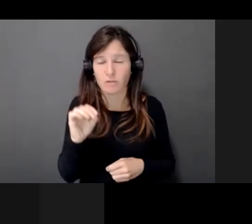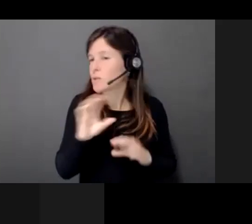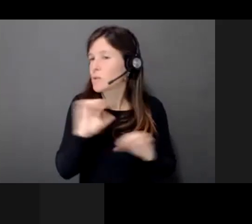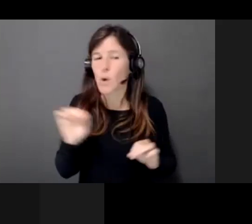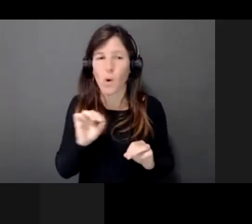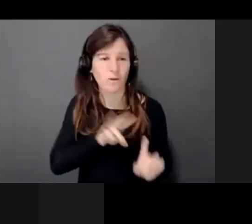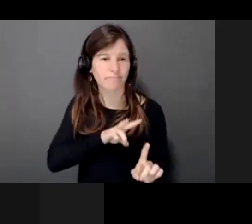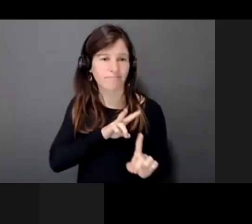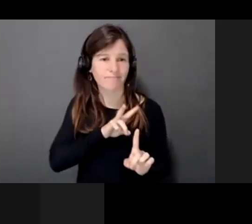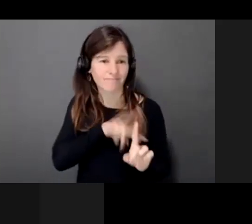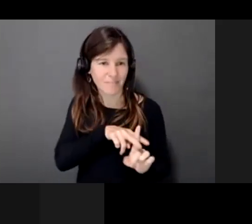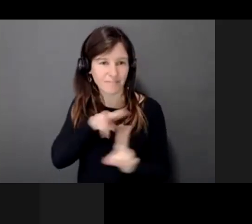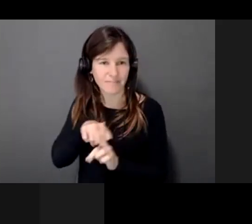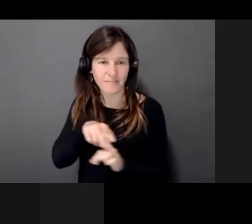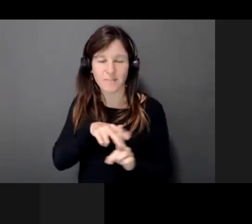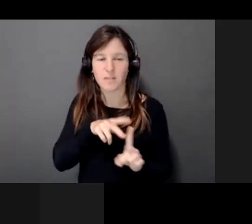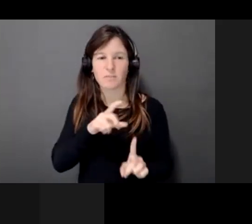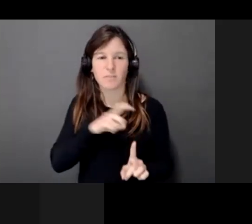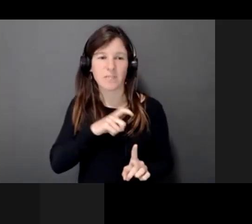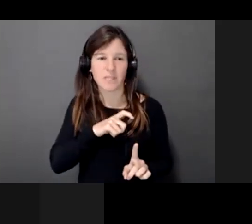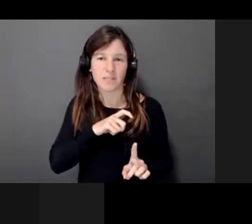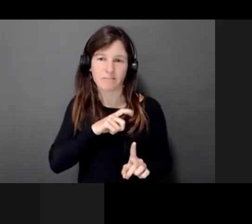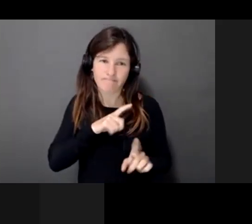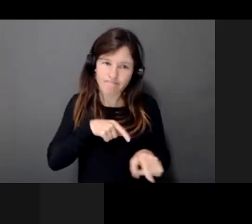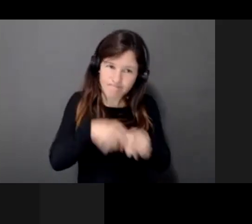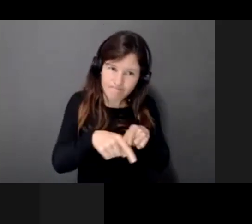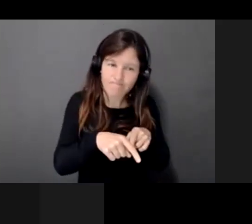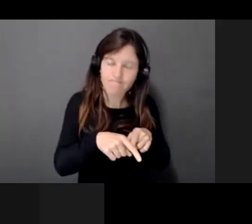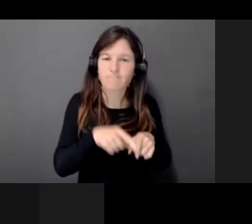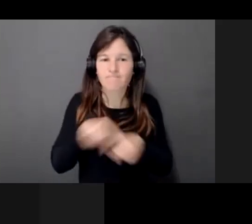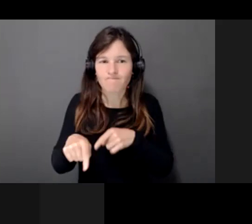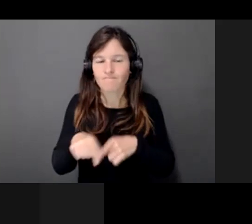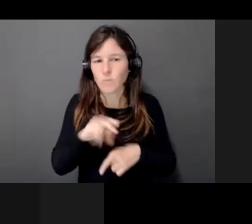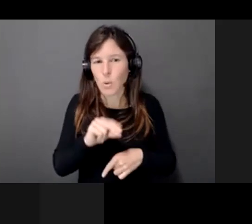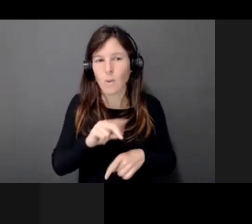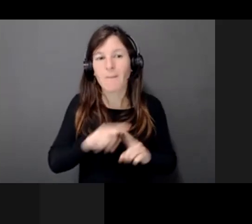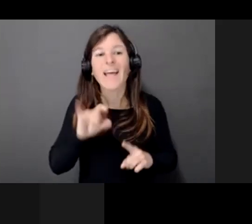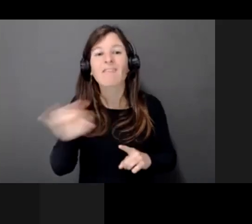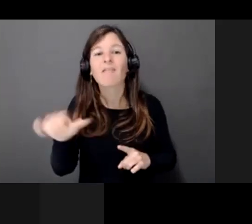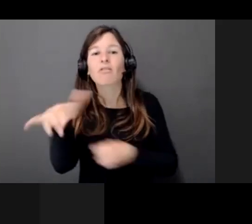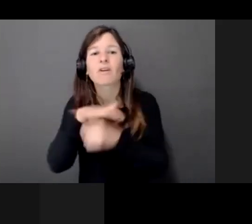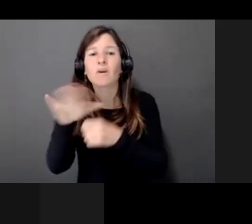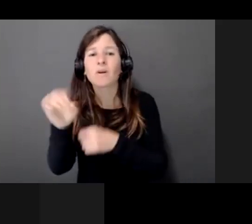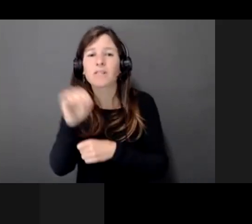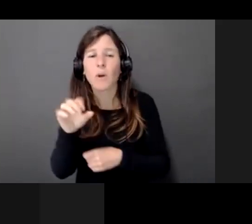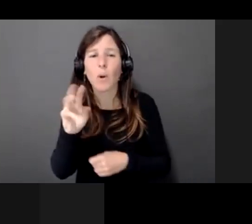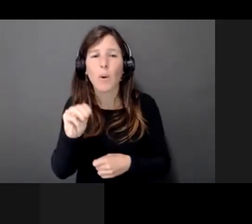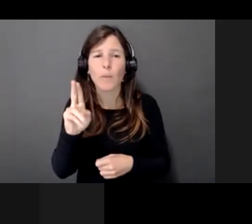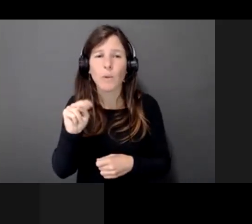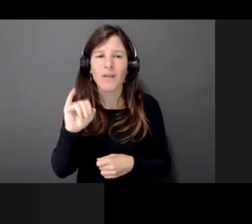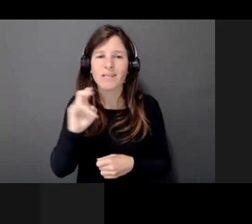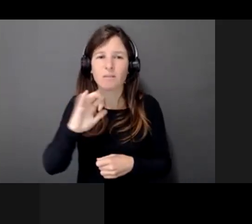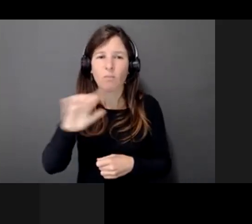officers throughout the province. But if you happen to be living where there's municipal police, there's more of a likelihood there may be